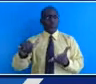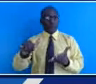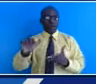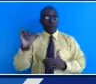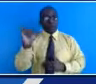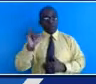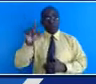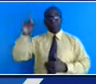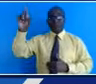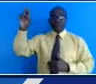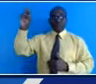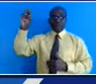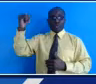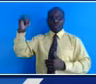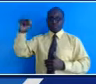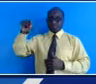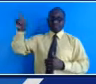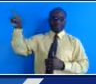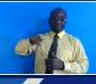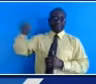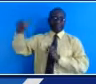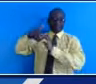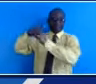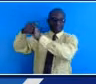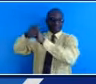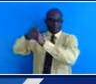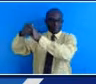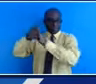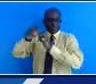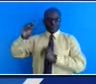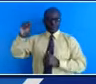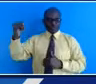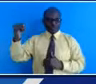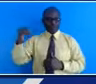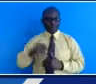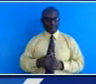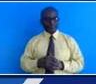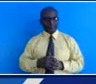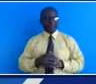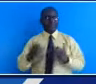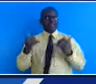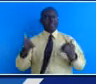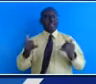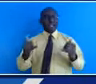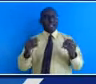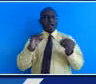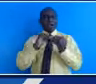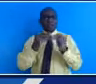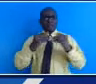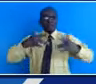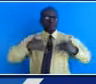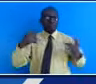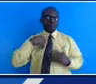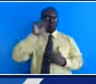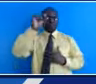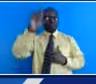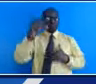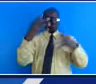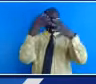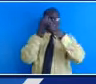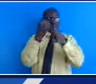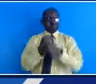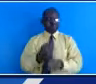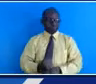us. I'll give you, as I always do, the numbers right at the top. Our current numbers for today show the continued decline of